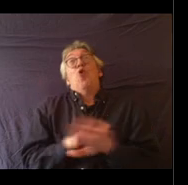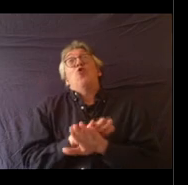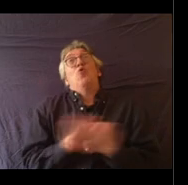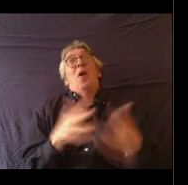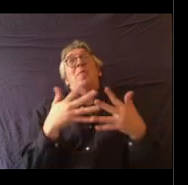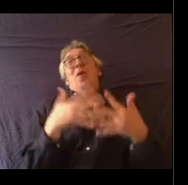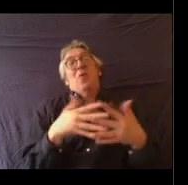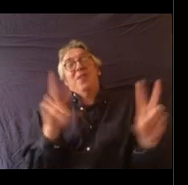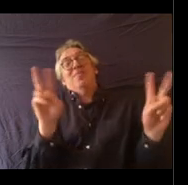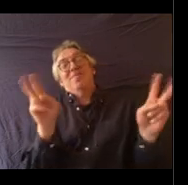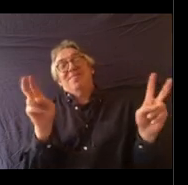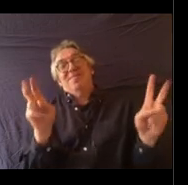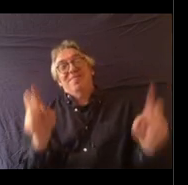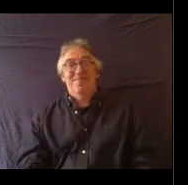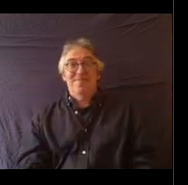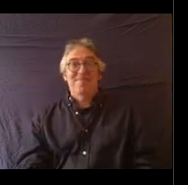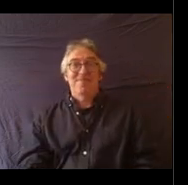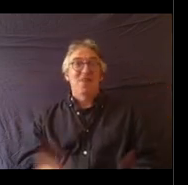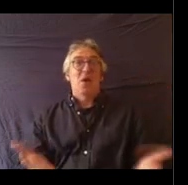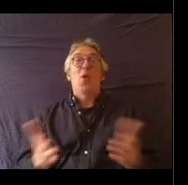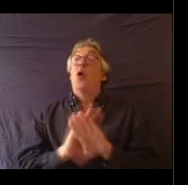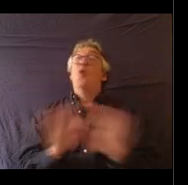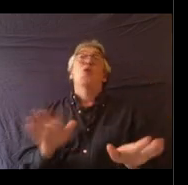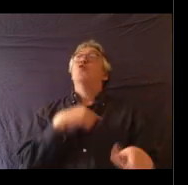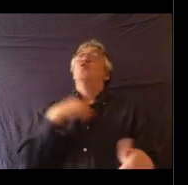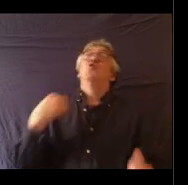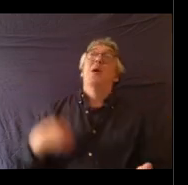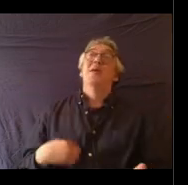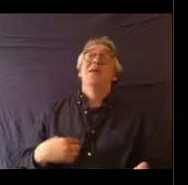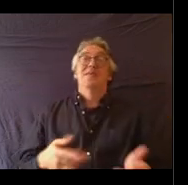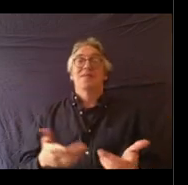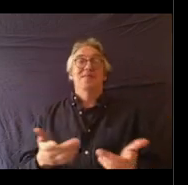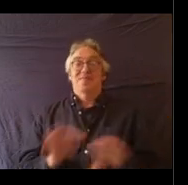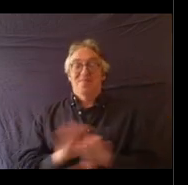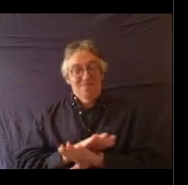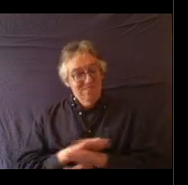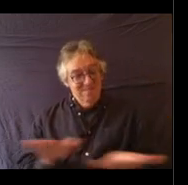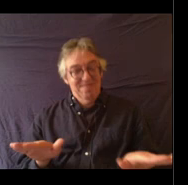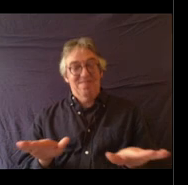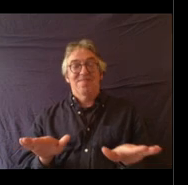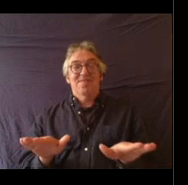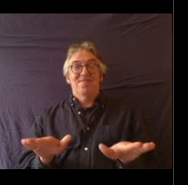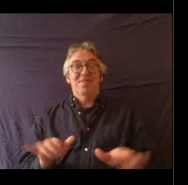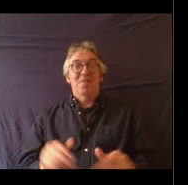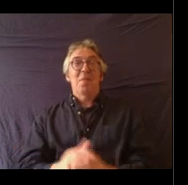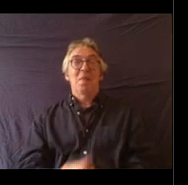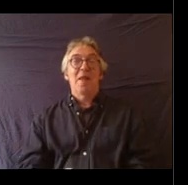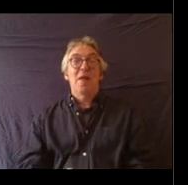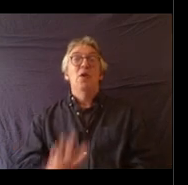say, or Chinese, or from any other country in the world.